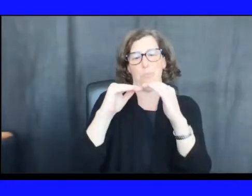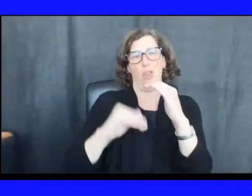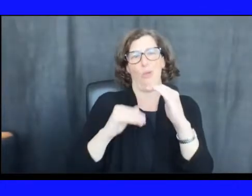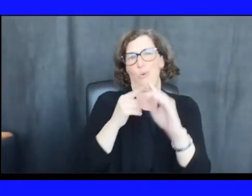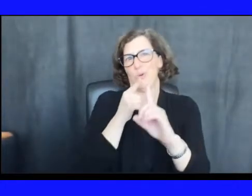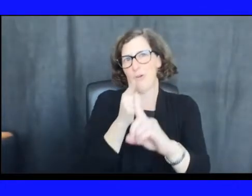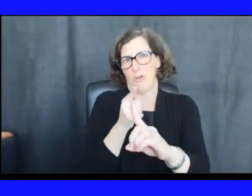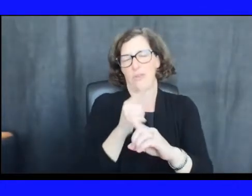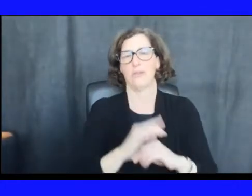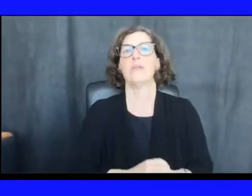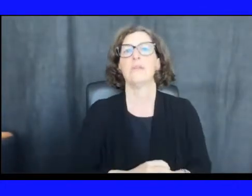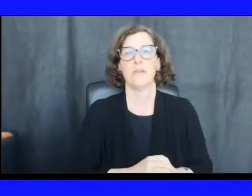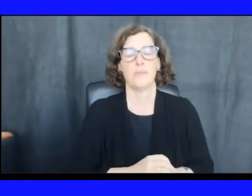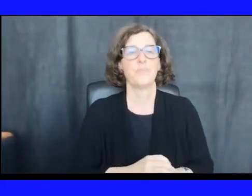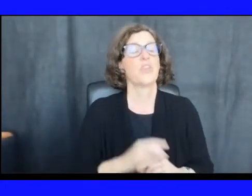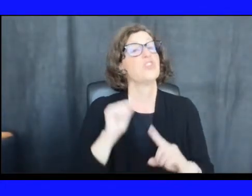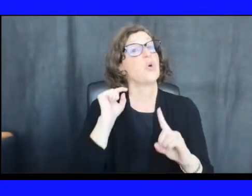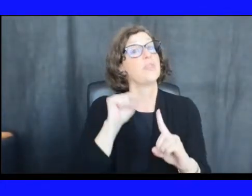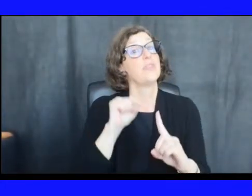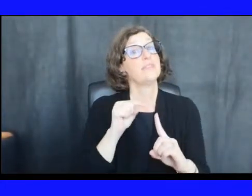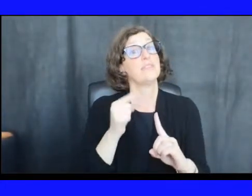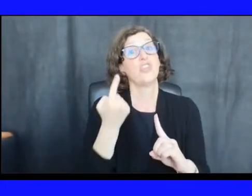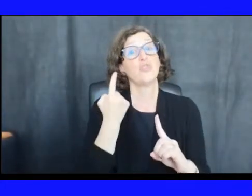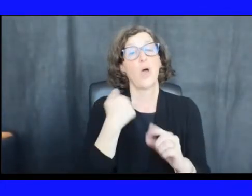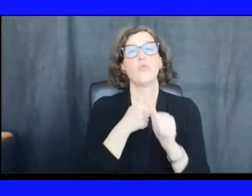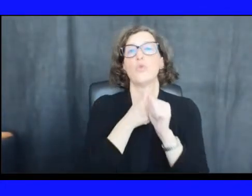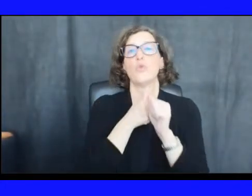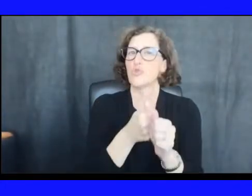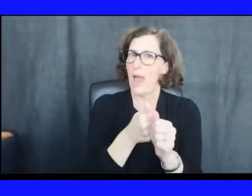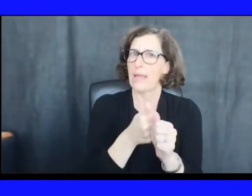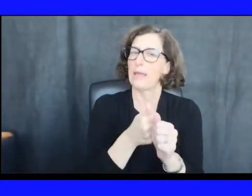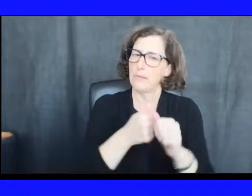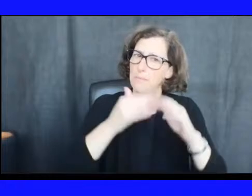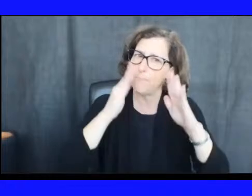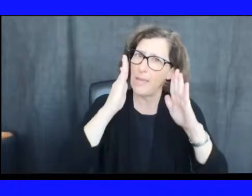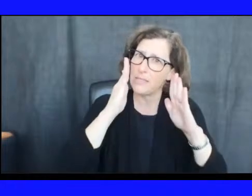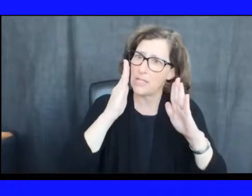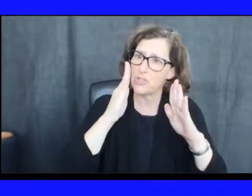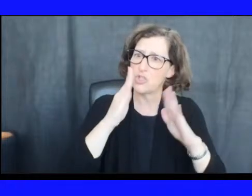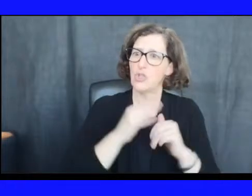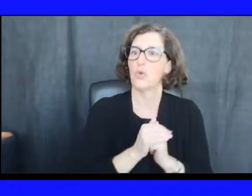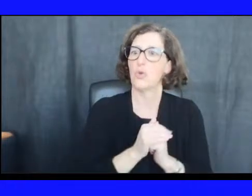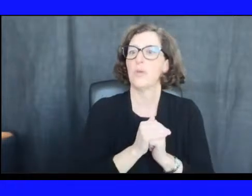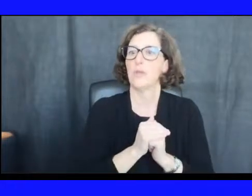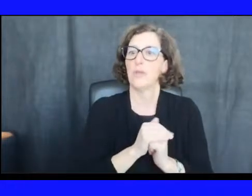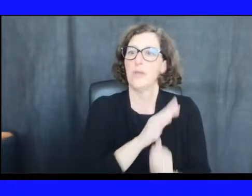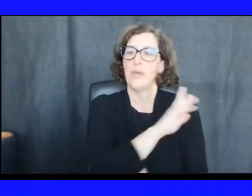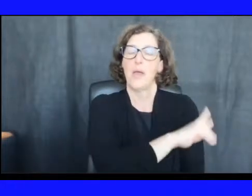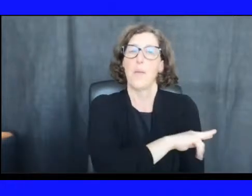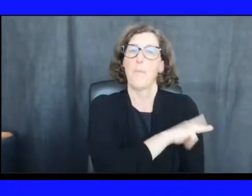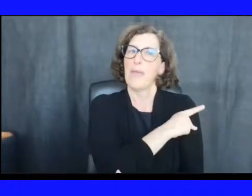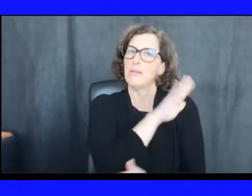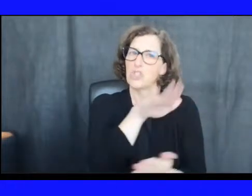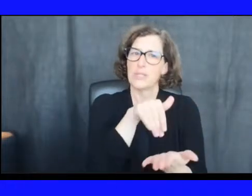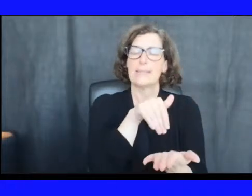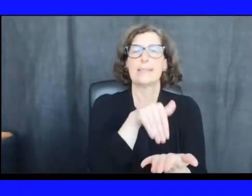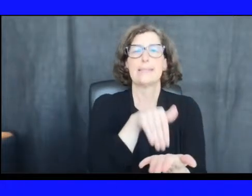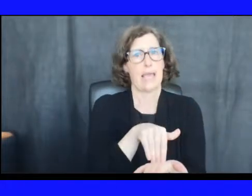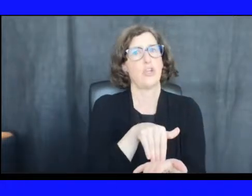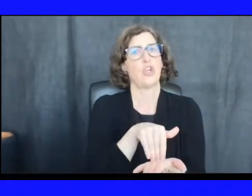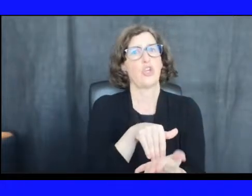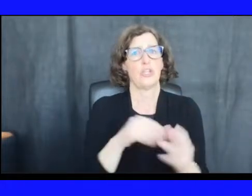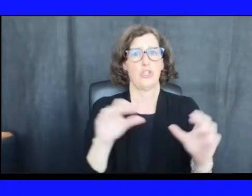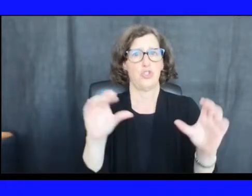early 2020 pandemic, we're seeing that kind of come back down towards the mean a little bit,